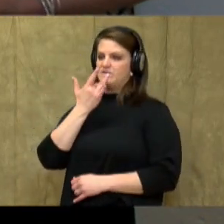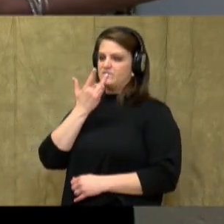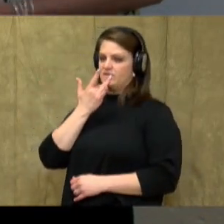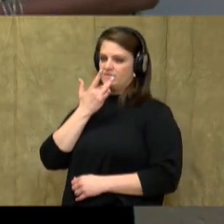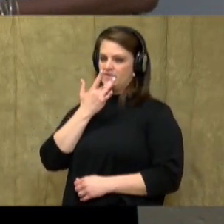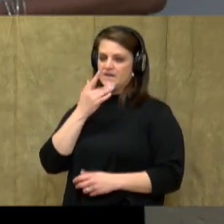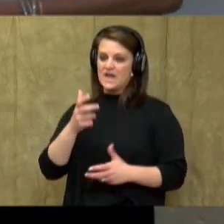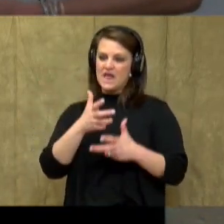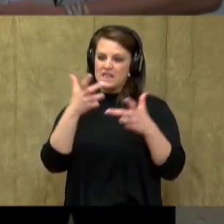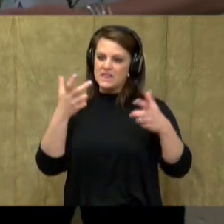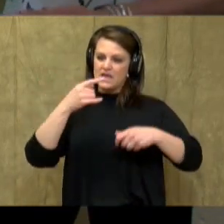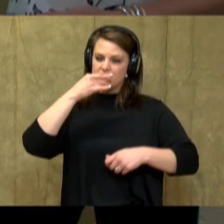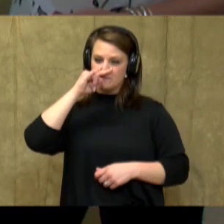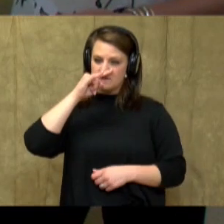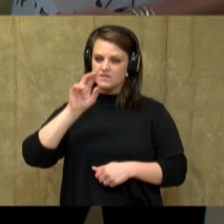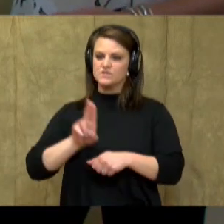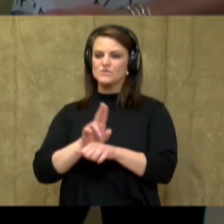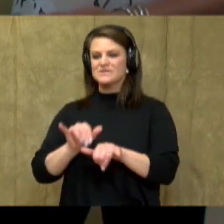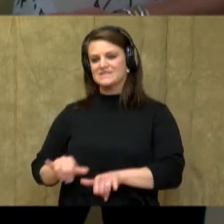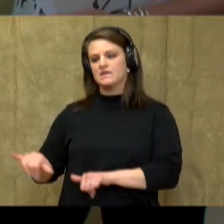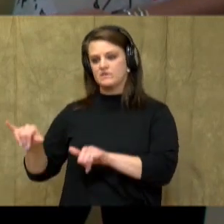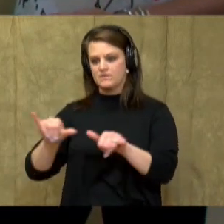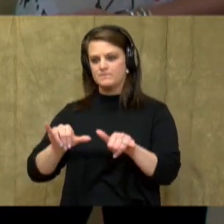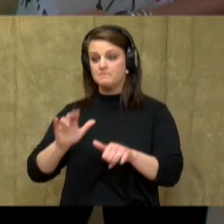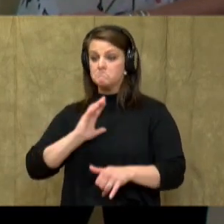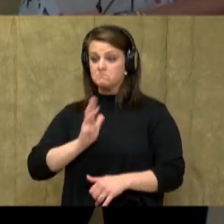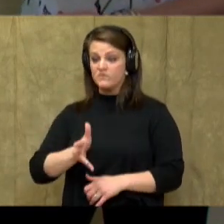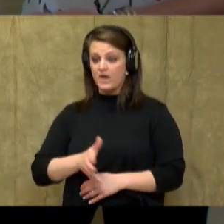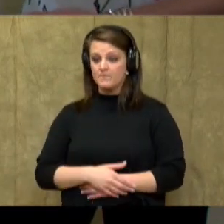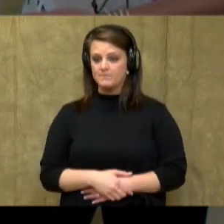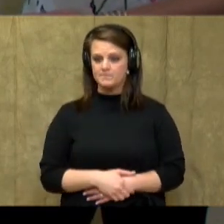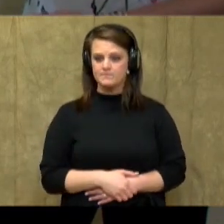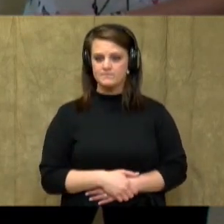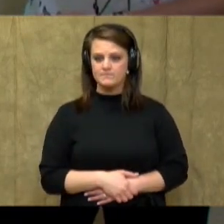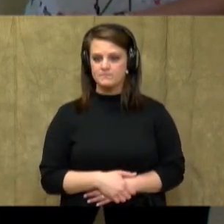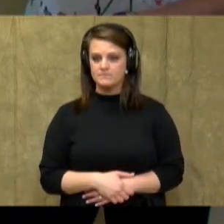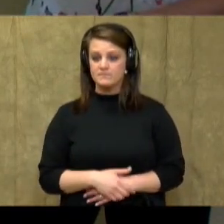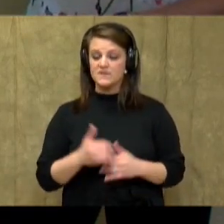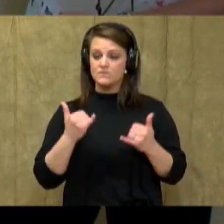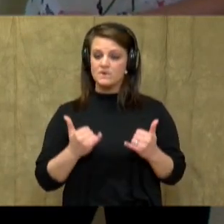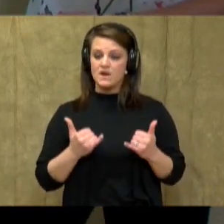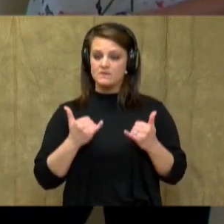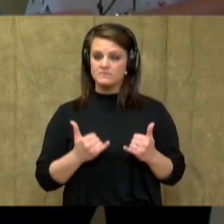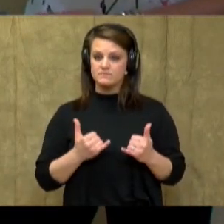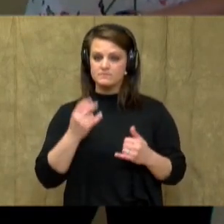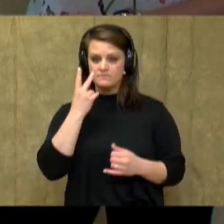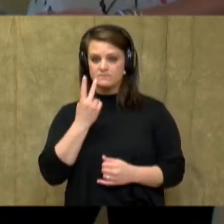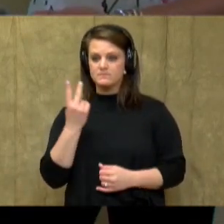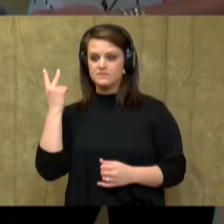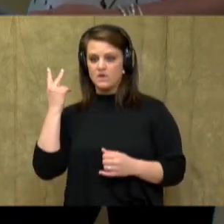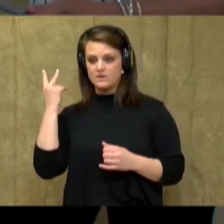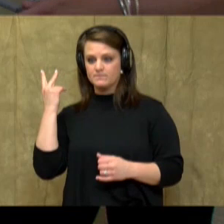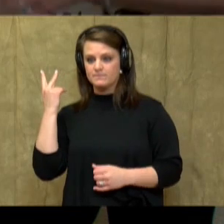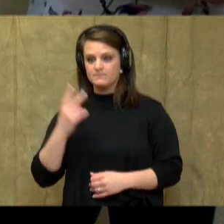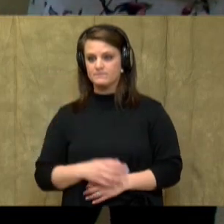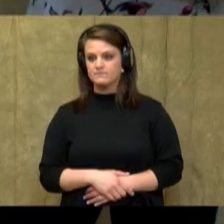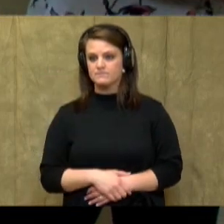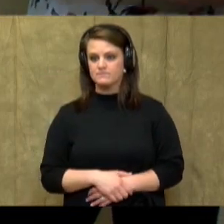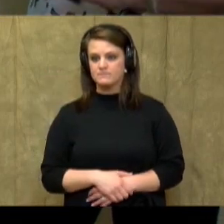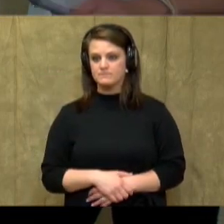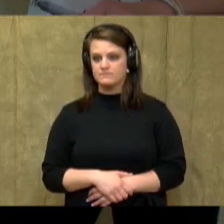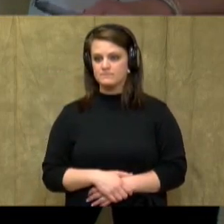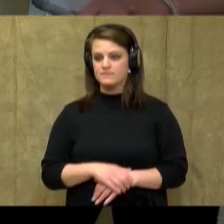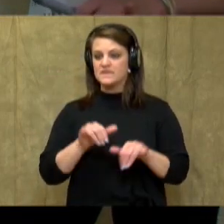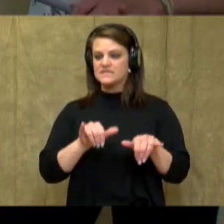of kids like to use standard, and that's okay. All right, so now let's take a look at this. We're going to now